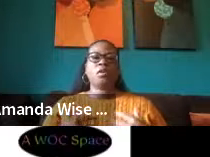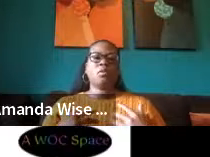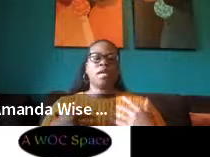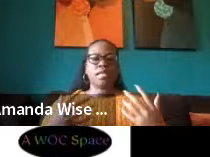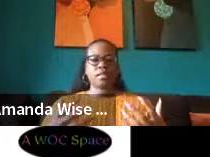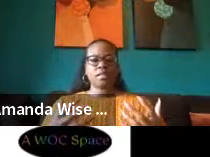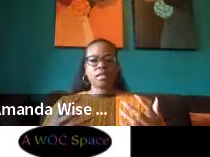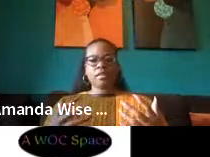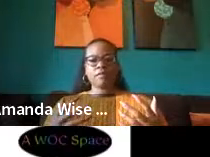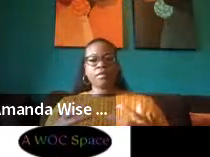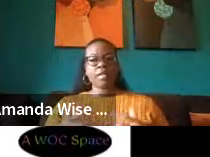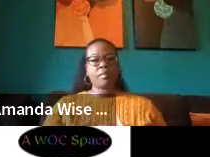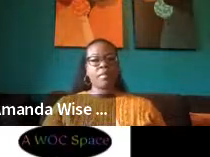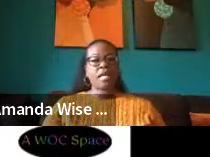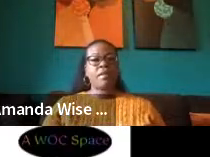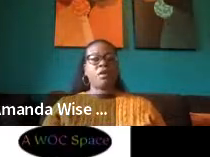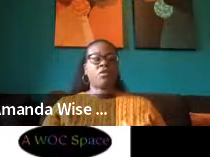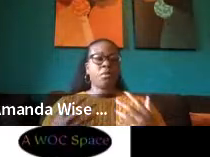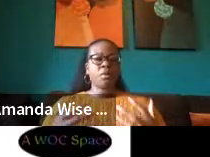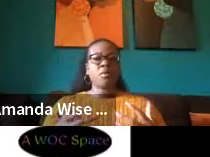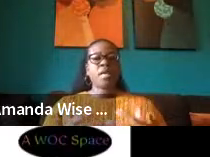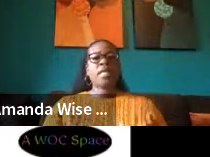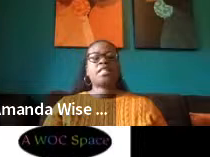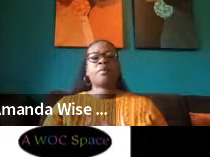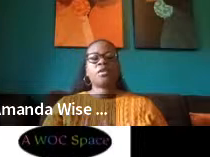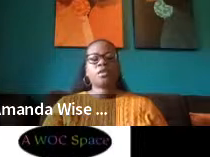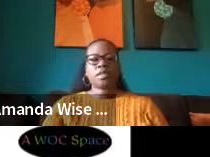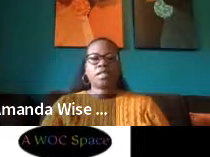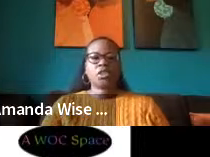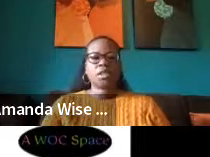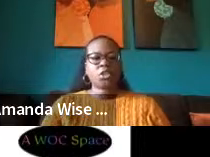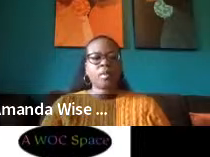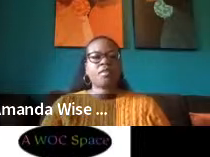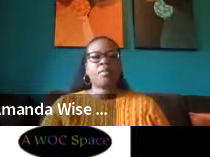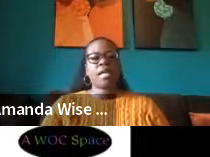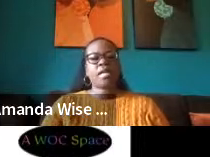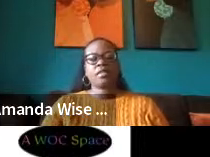people don't necessarily feel they can be that vulnerable. That's a personal